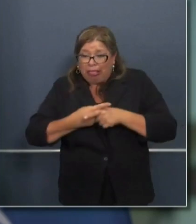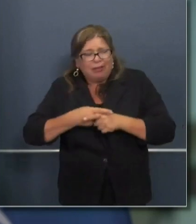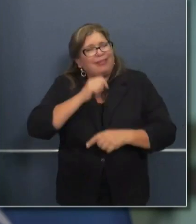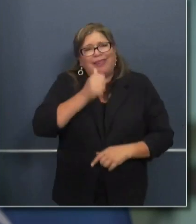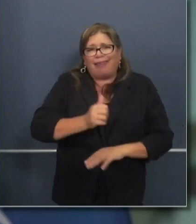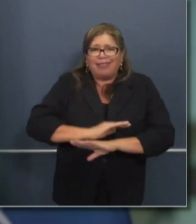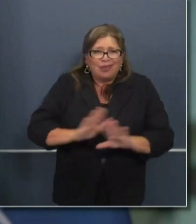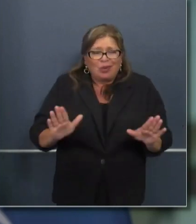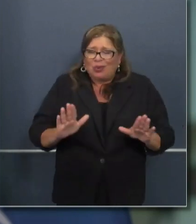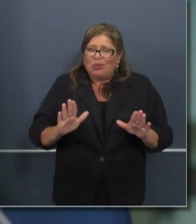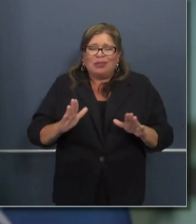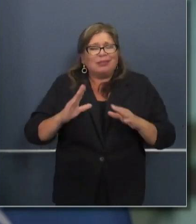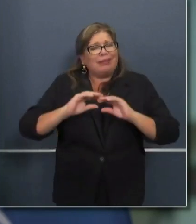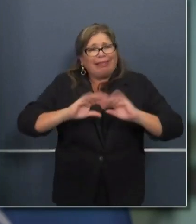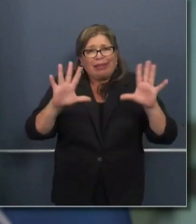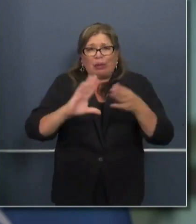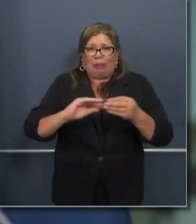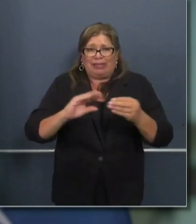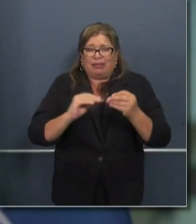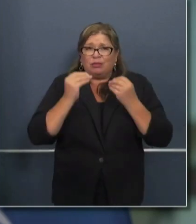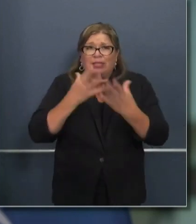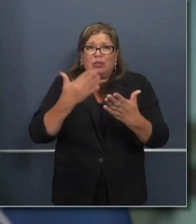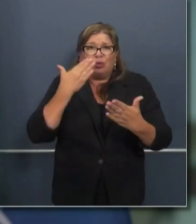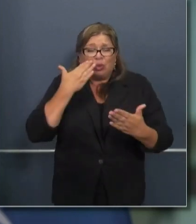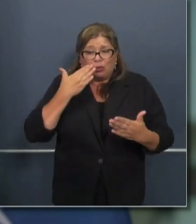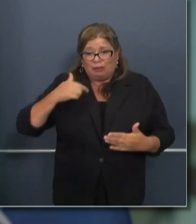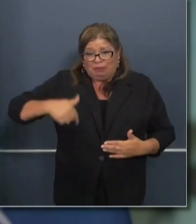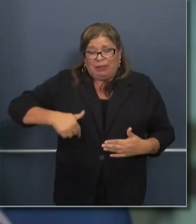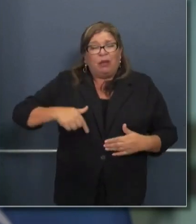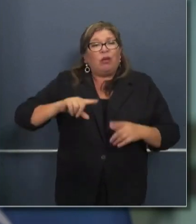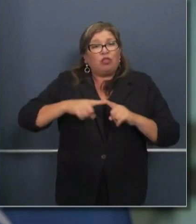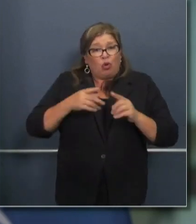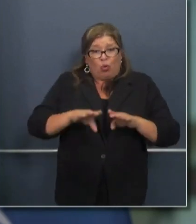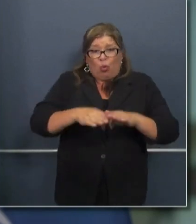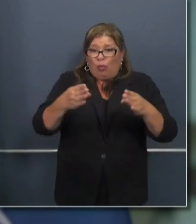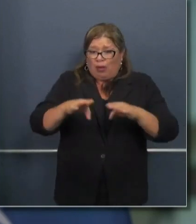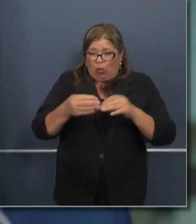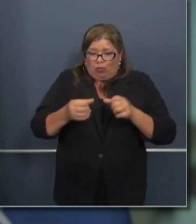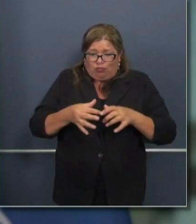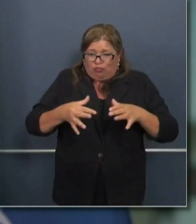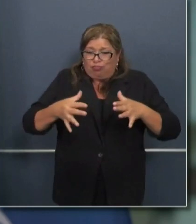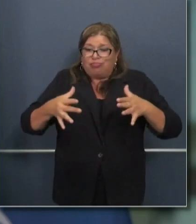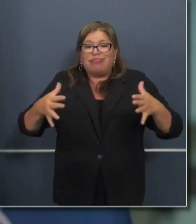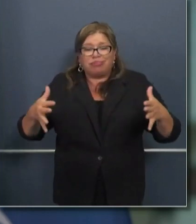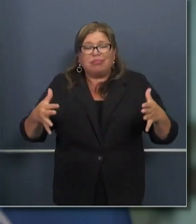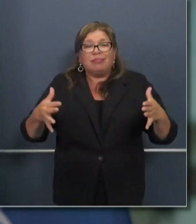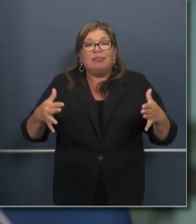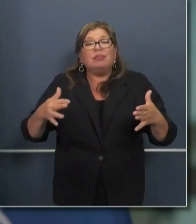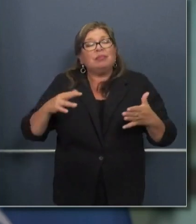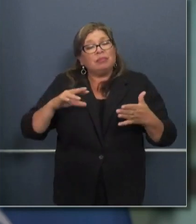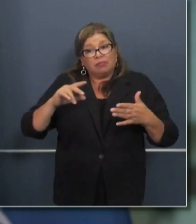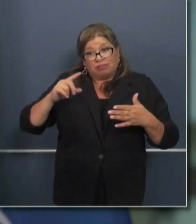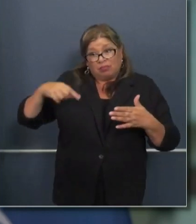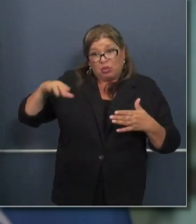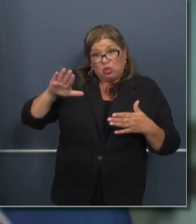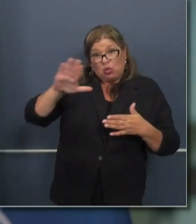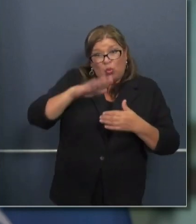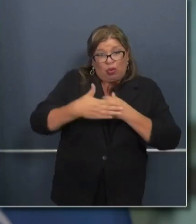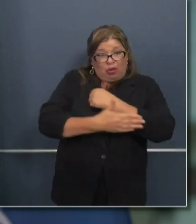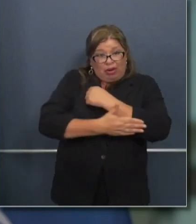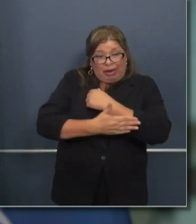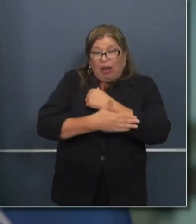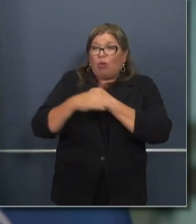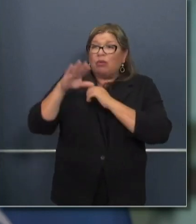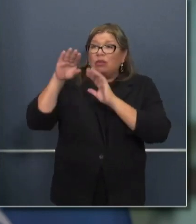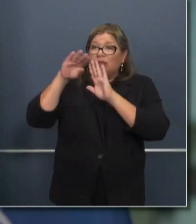the economy, communities large and small determining when to safely do that based on conditions within their